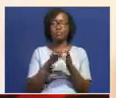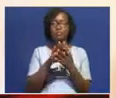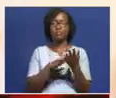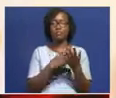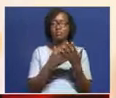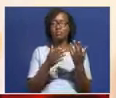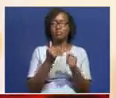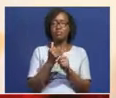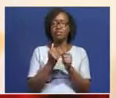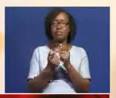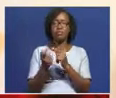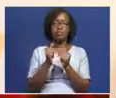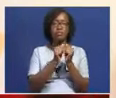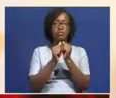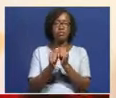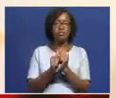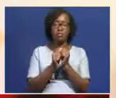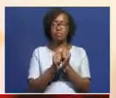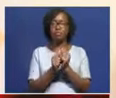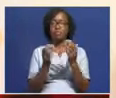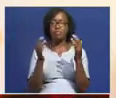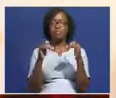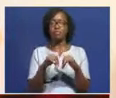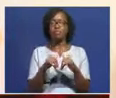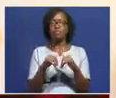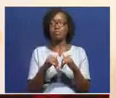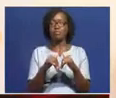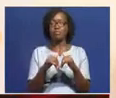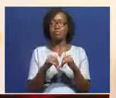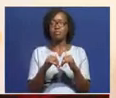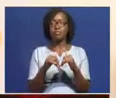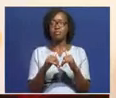network to come together in conferences,